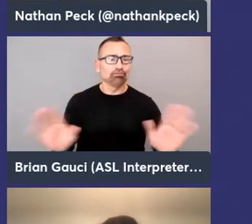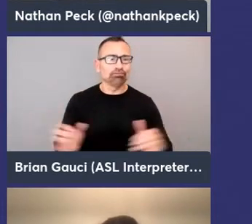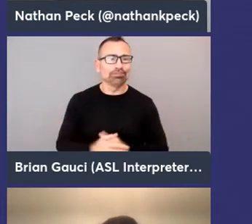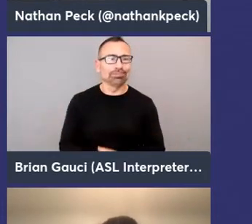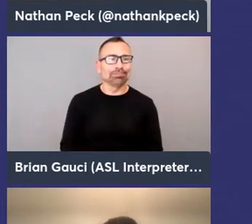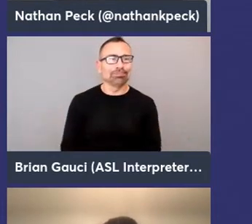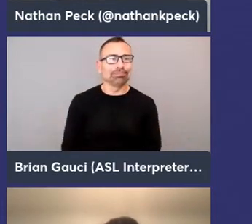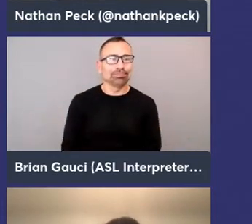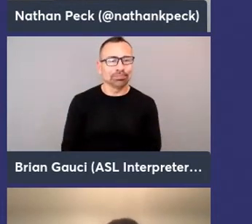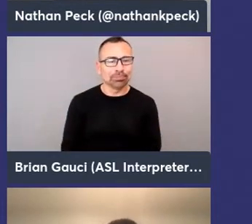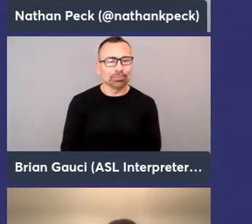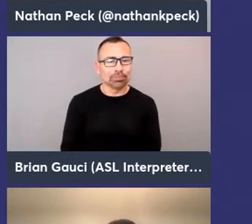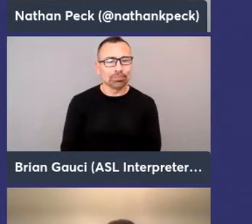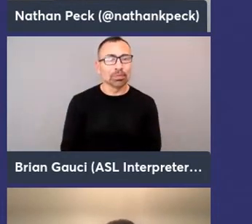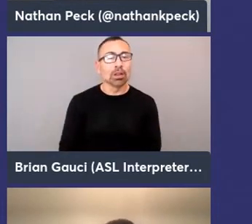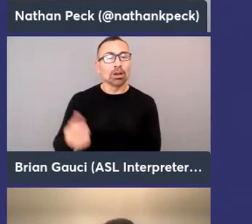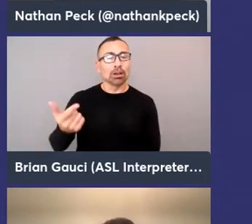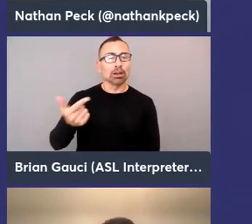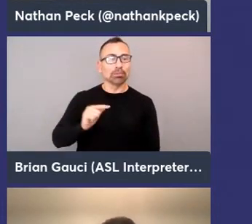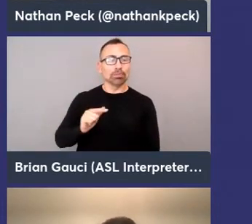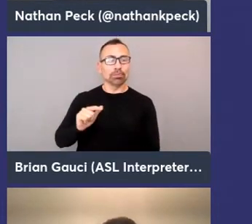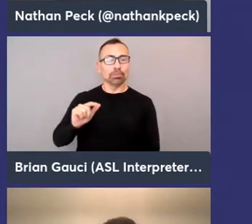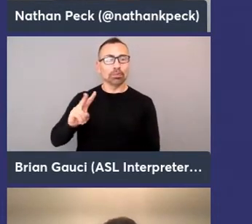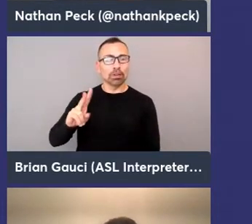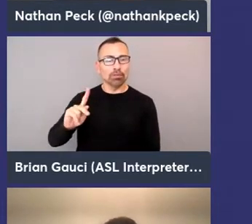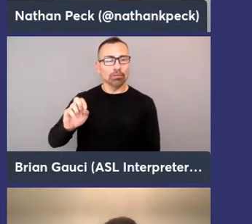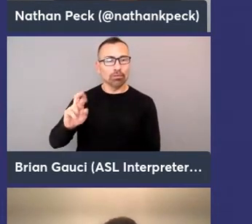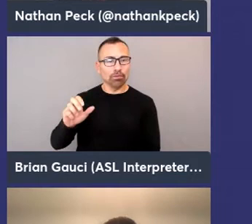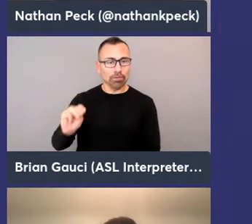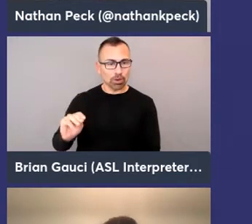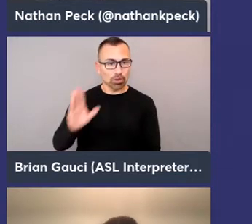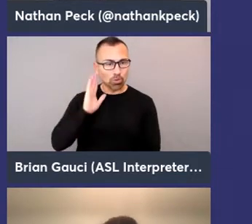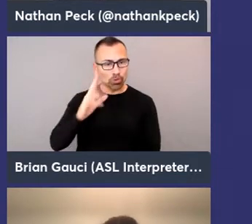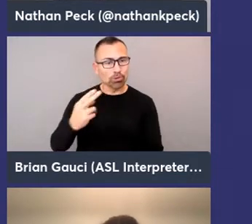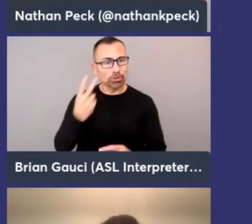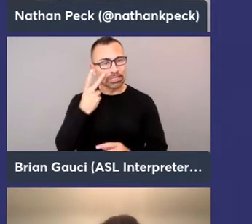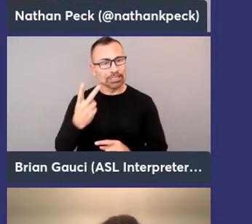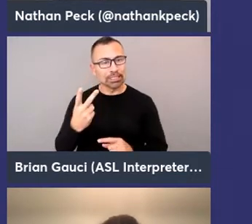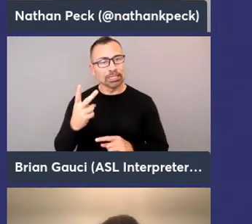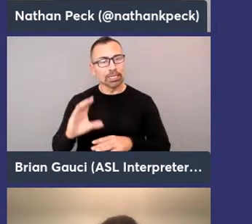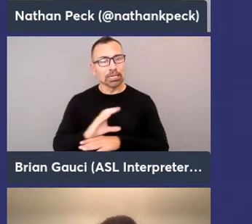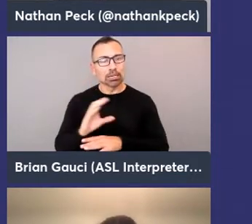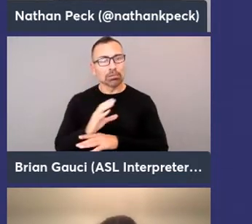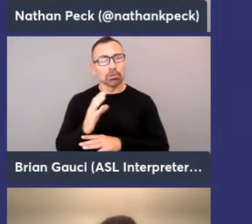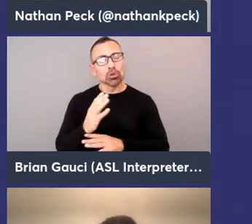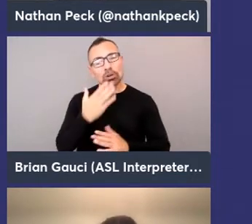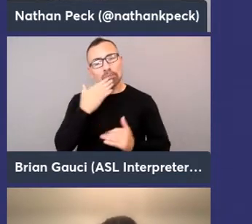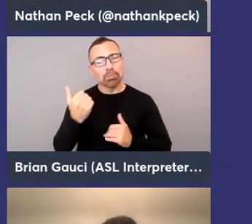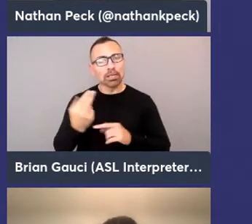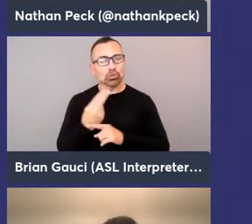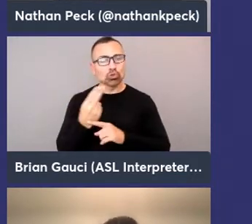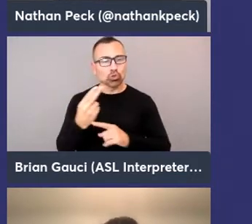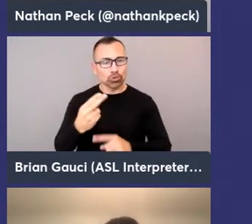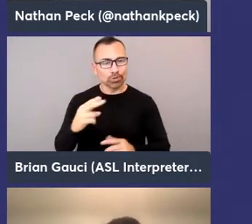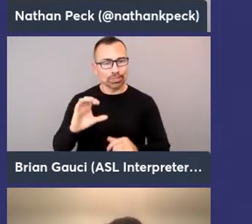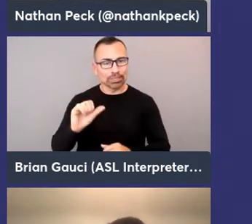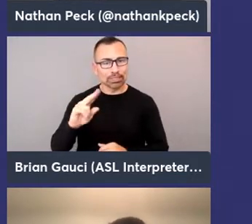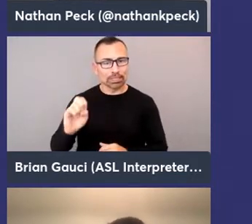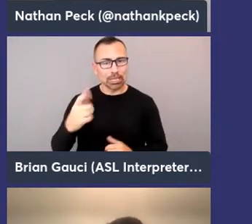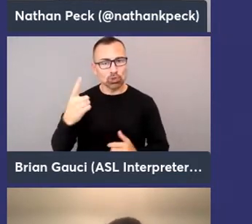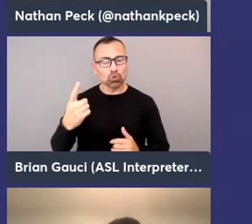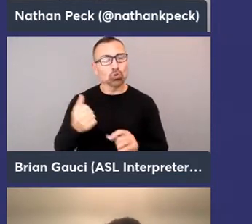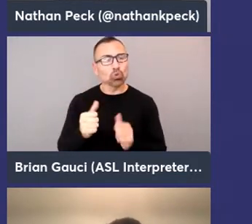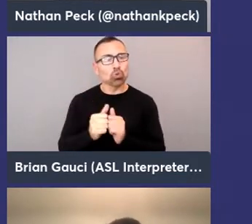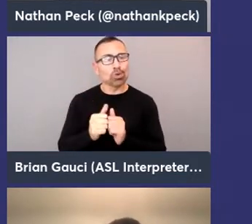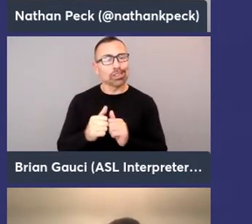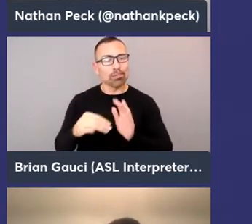Continuing with the demo, we'll see a computer vision use case where we'll be using a ResNet 50 pre-trained model. The first step, when you want to